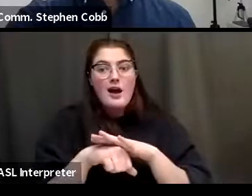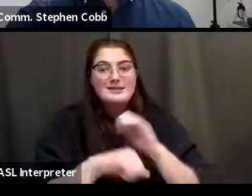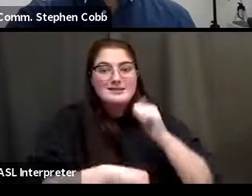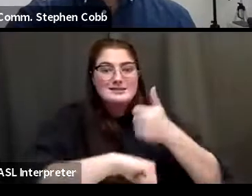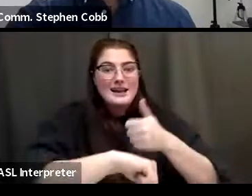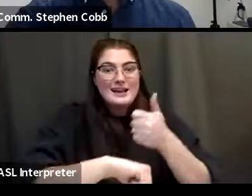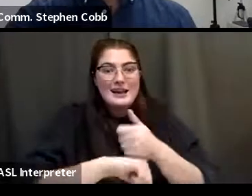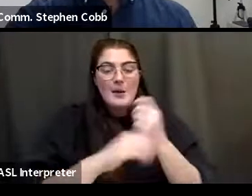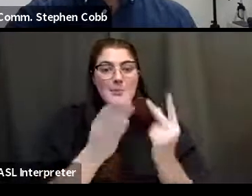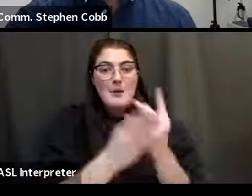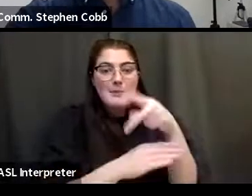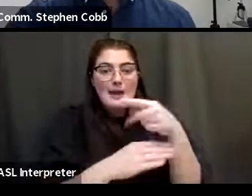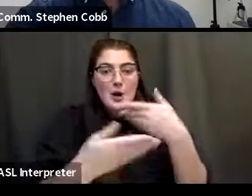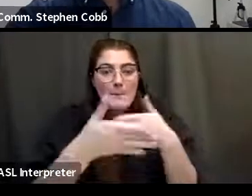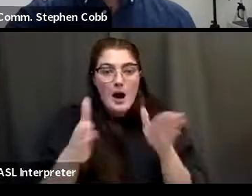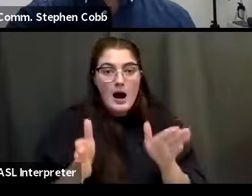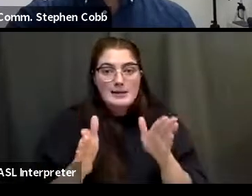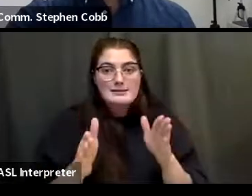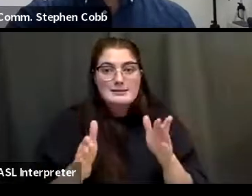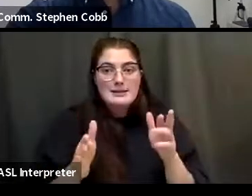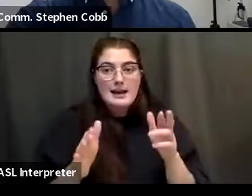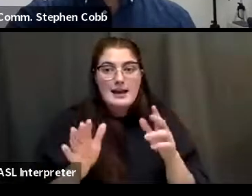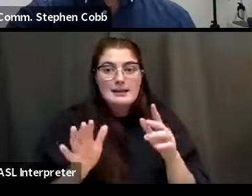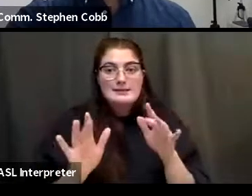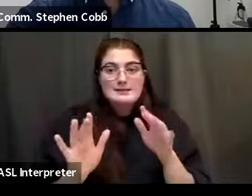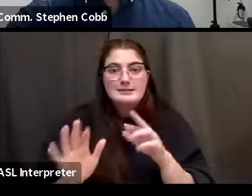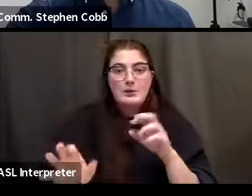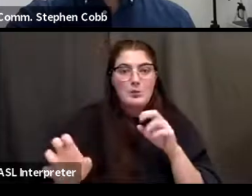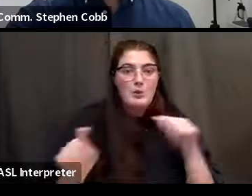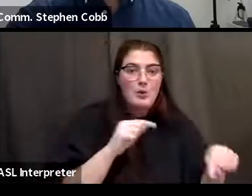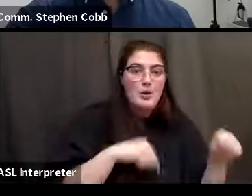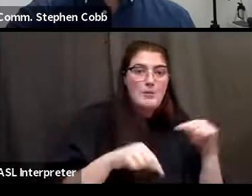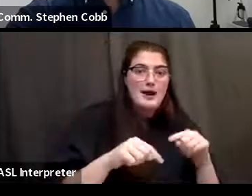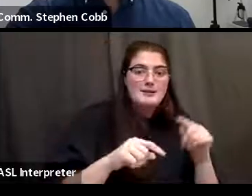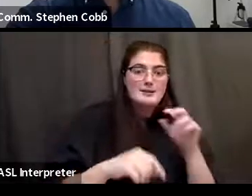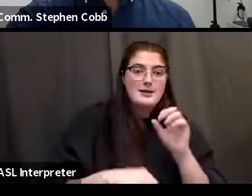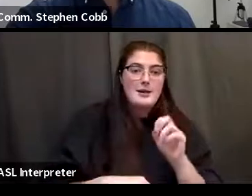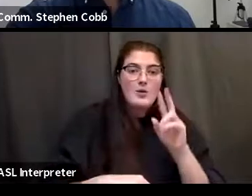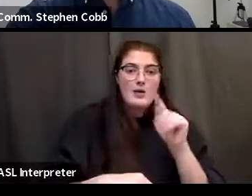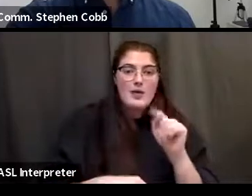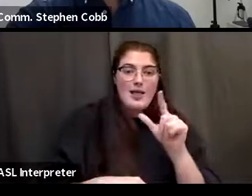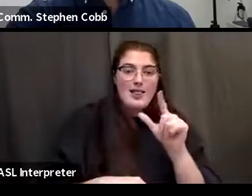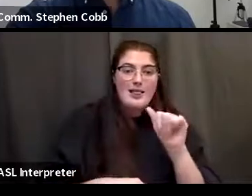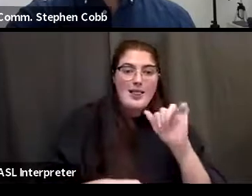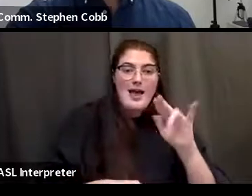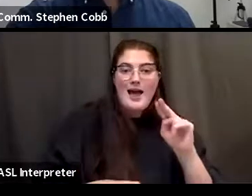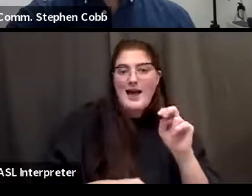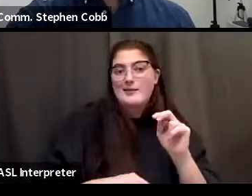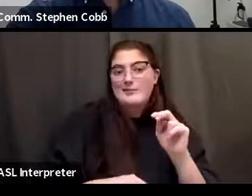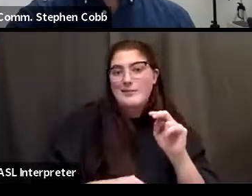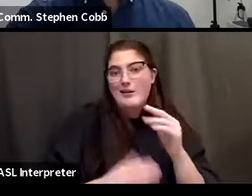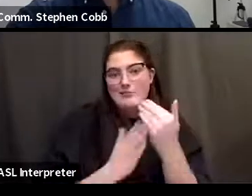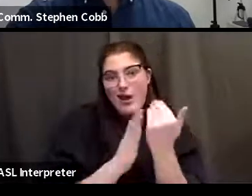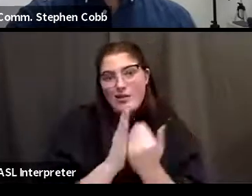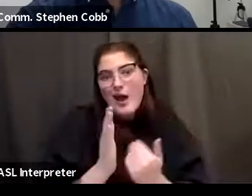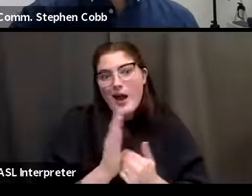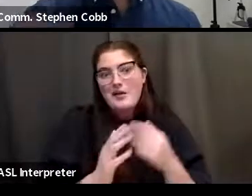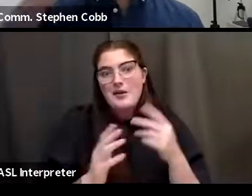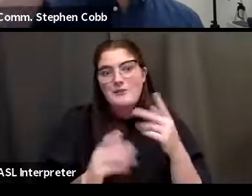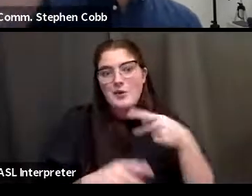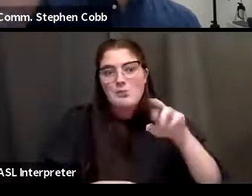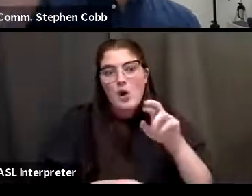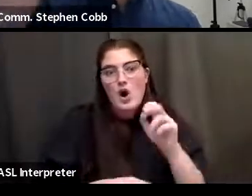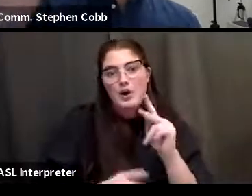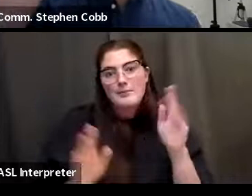boxes. I'll refer back to the outline of the park plan. So we'll have 2 big planter boxes